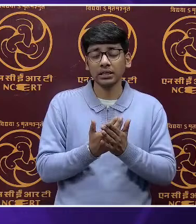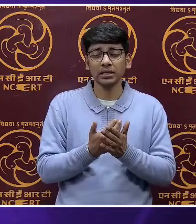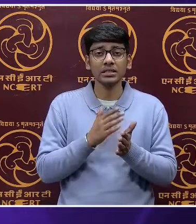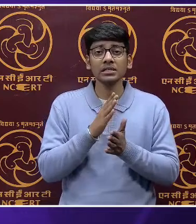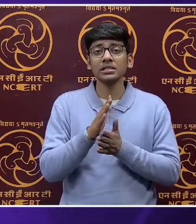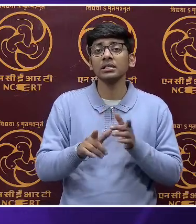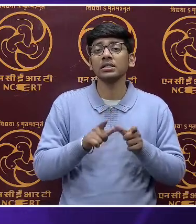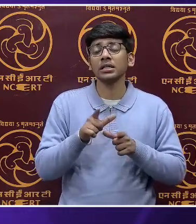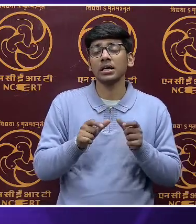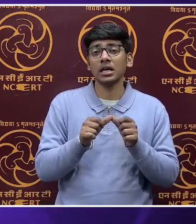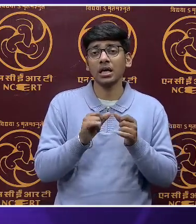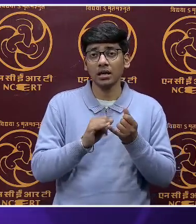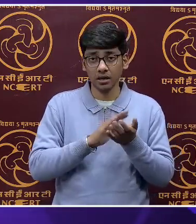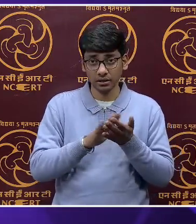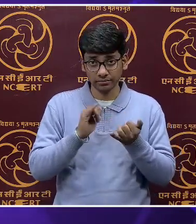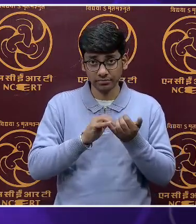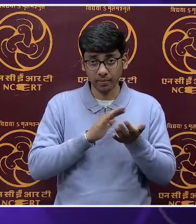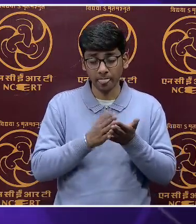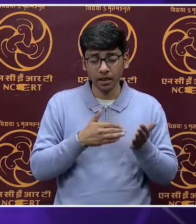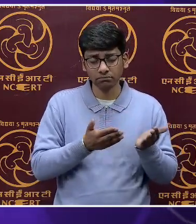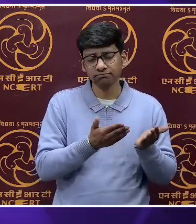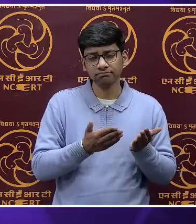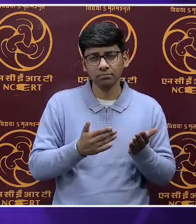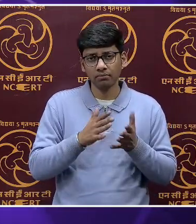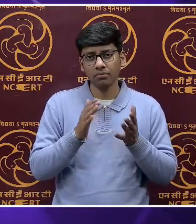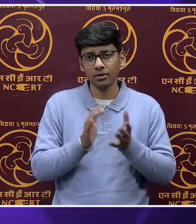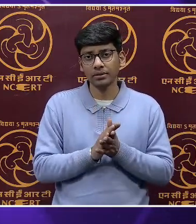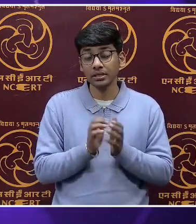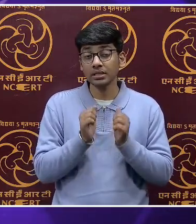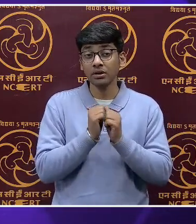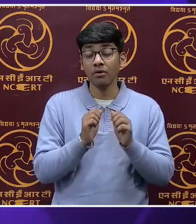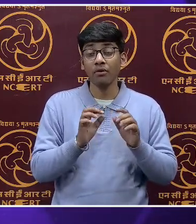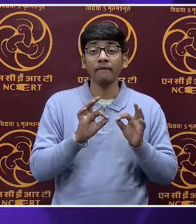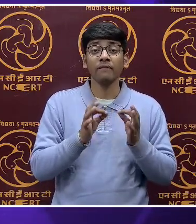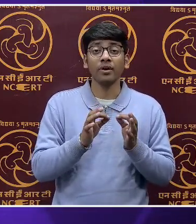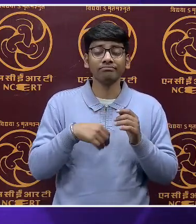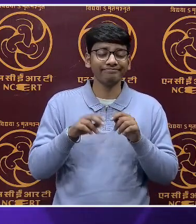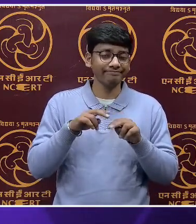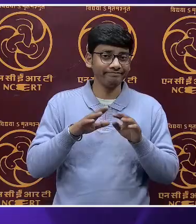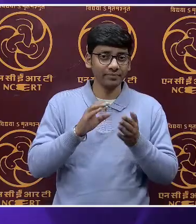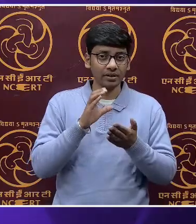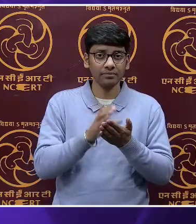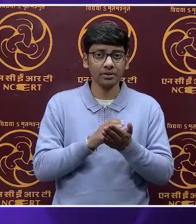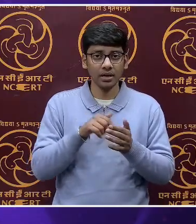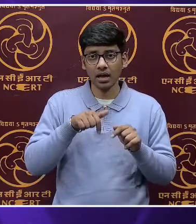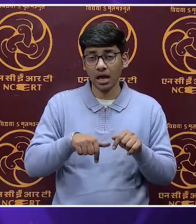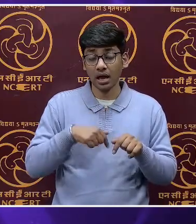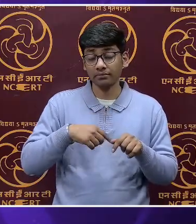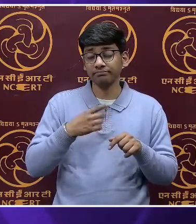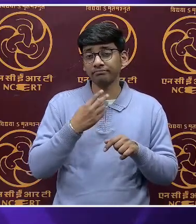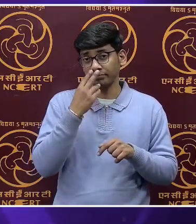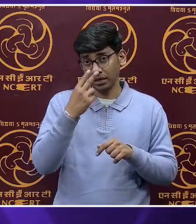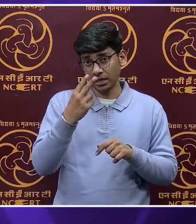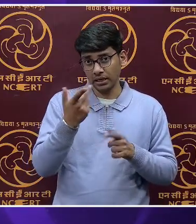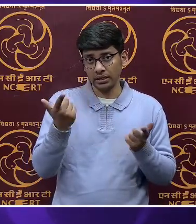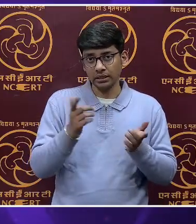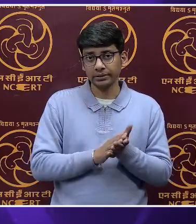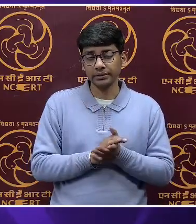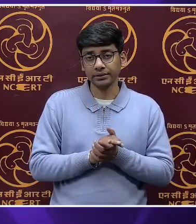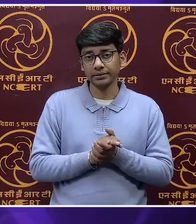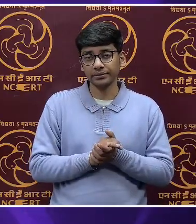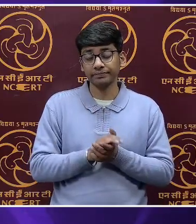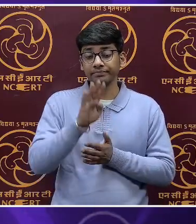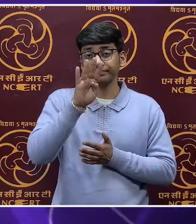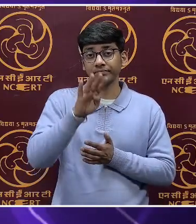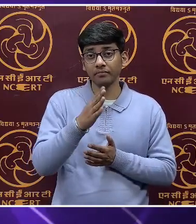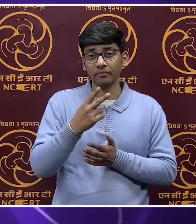ISL interpreter, Mr. Ashish, for his contribution to the session, along with my entire team for making this session a success. And now let me take you very quickly towards the